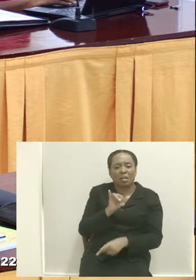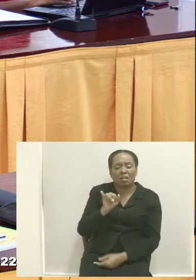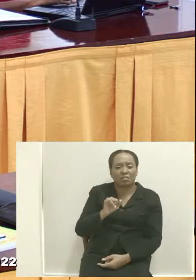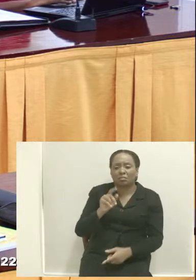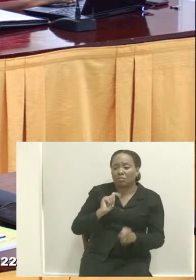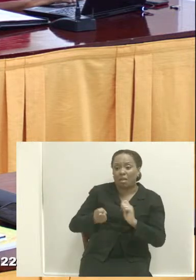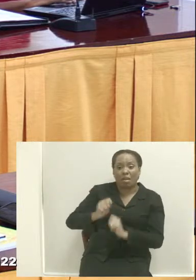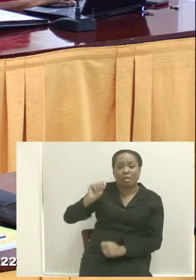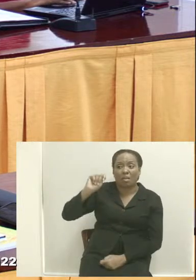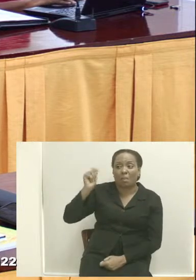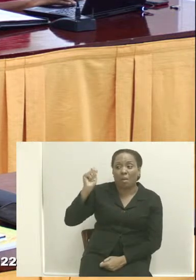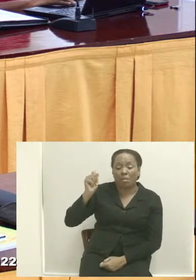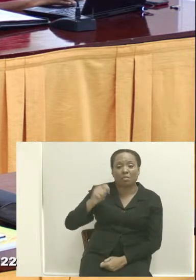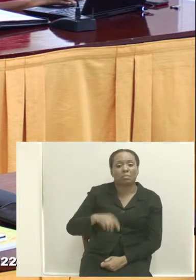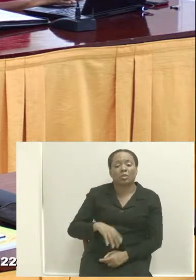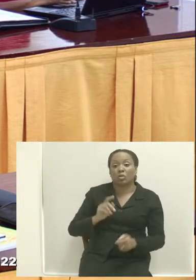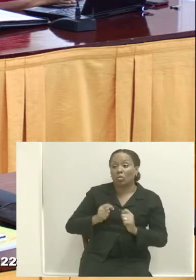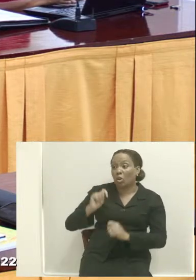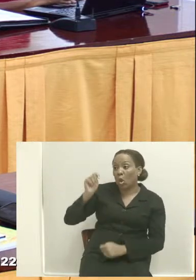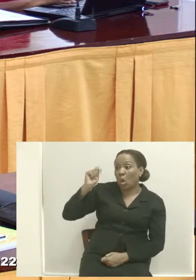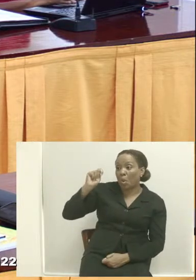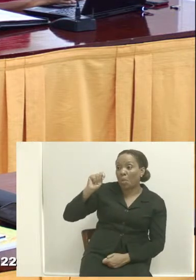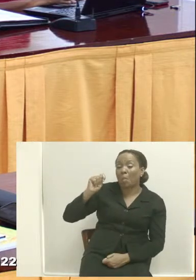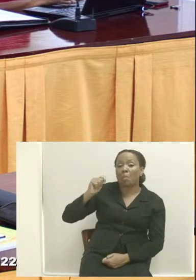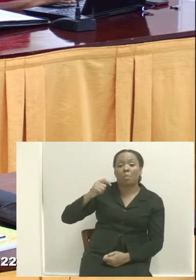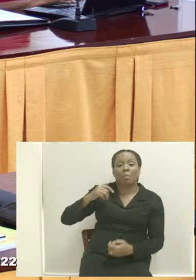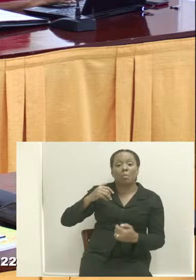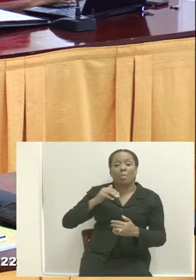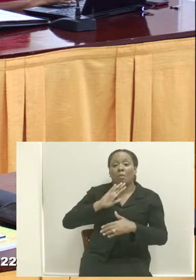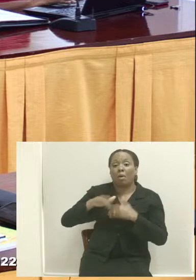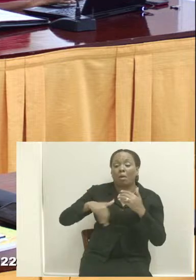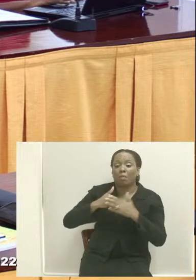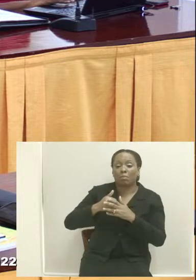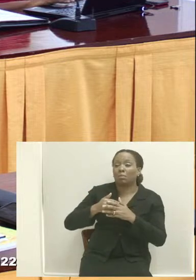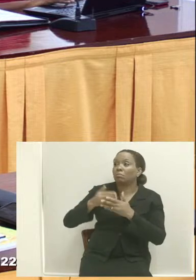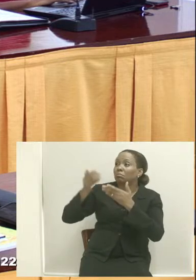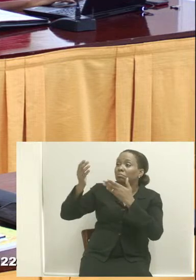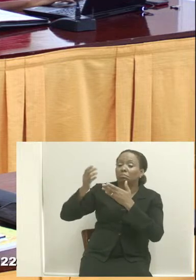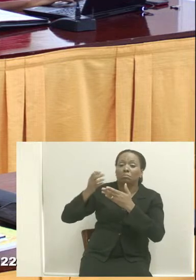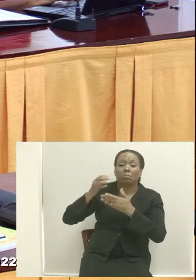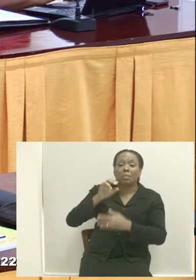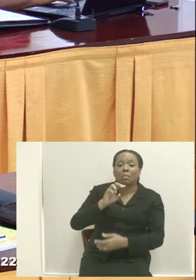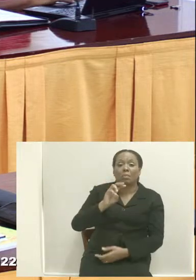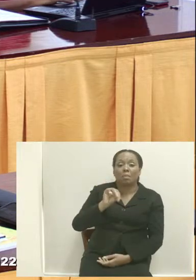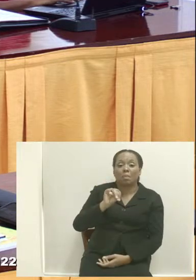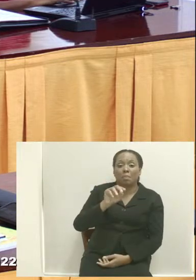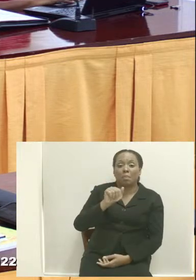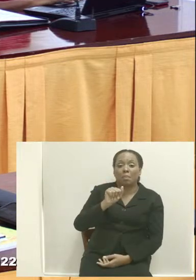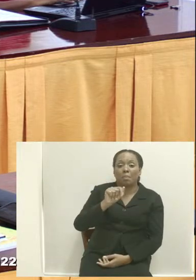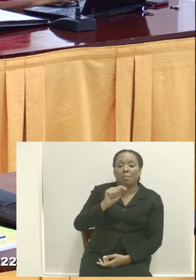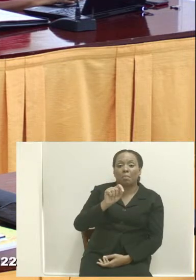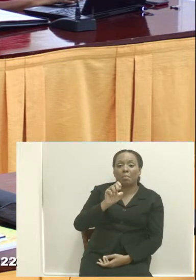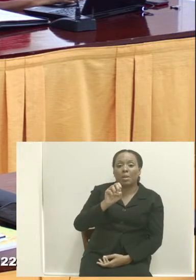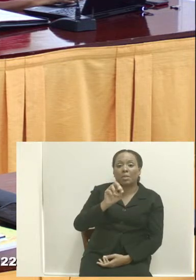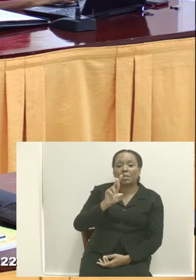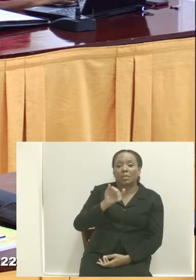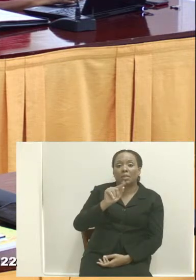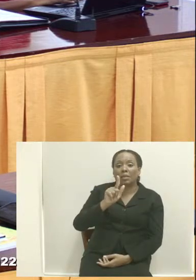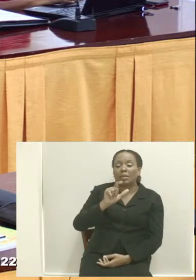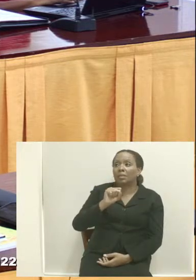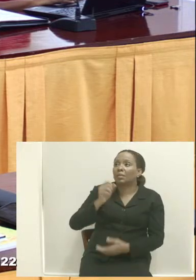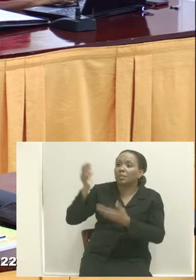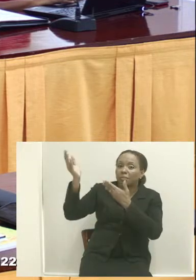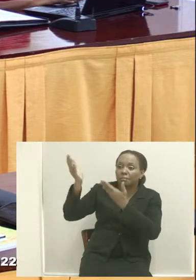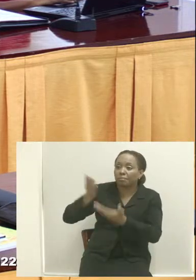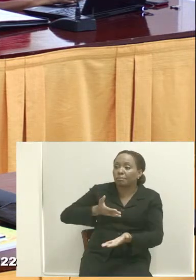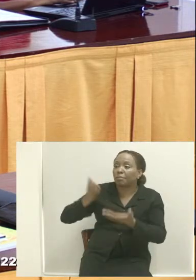did not have that allowed them to build out a manufacturing sector was access to eminently affordable oil and gas. Now, ma'am,